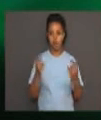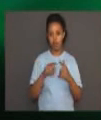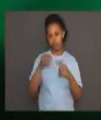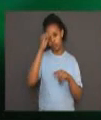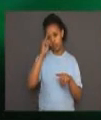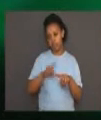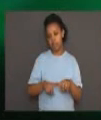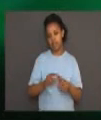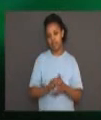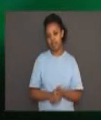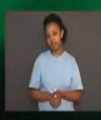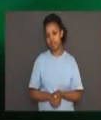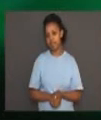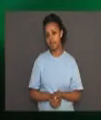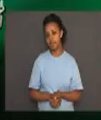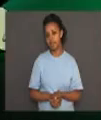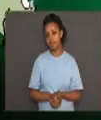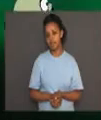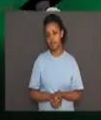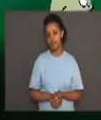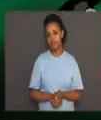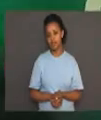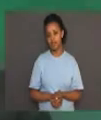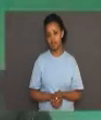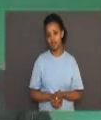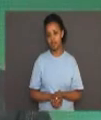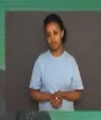Let's get back to our lesson.